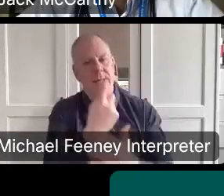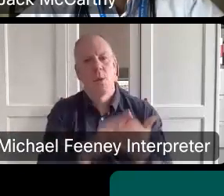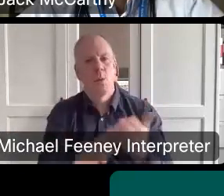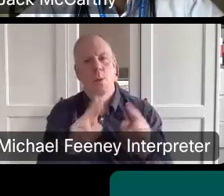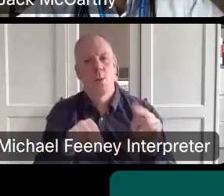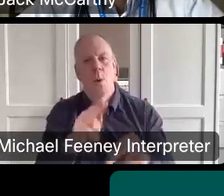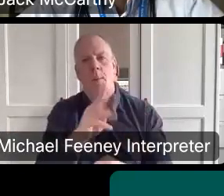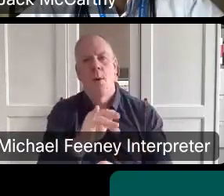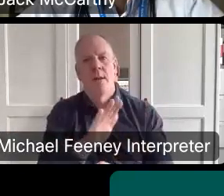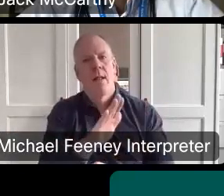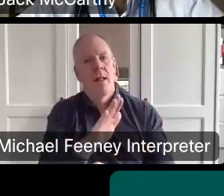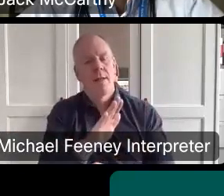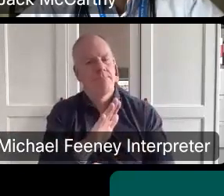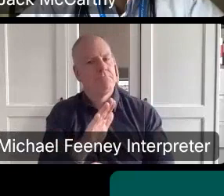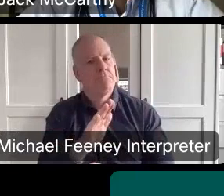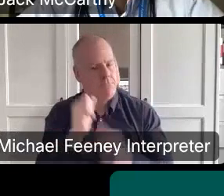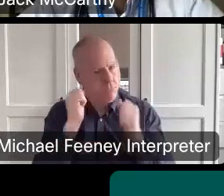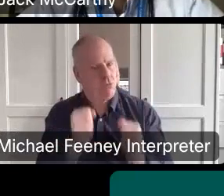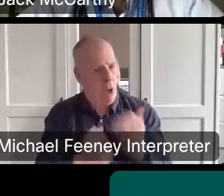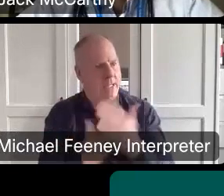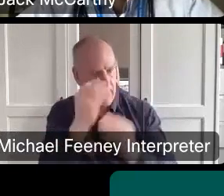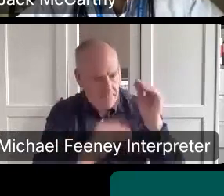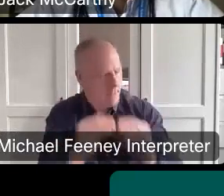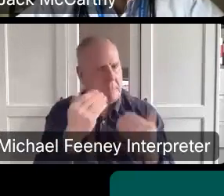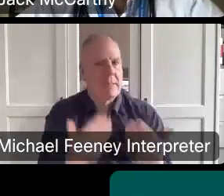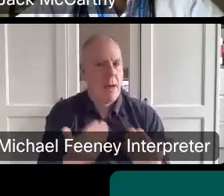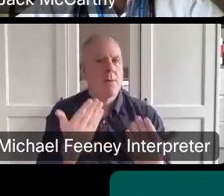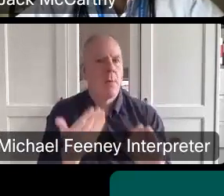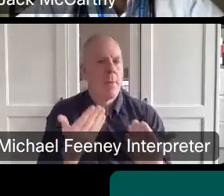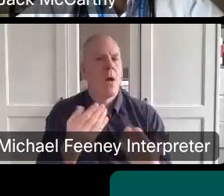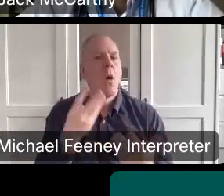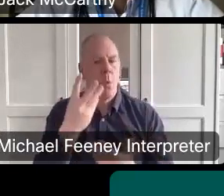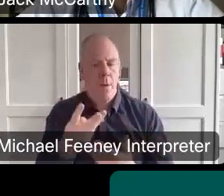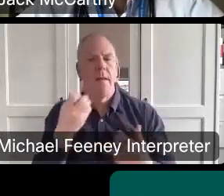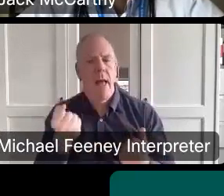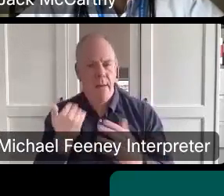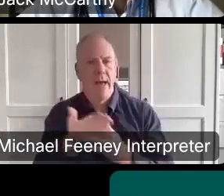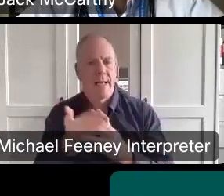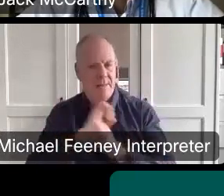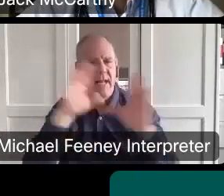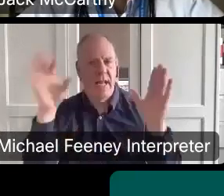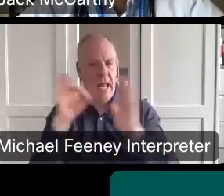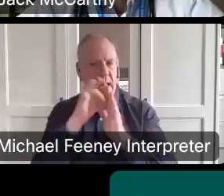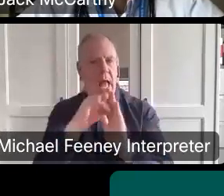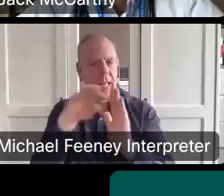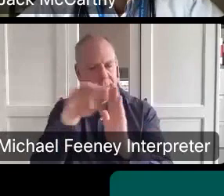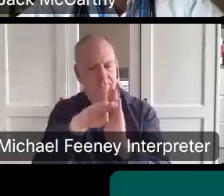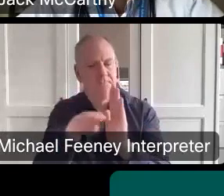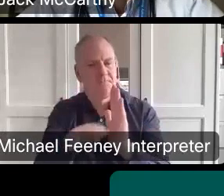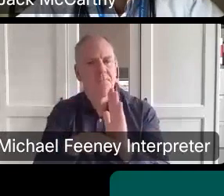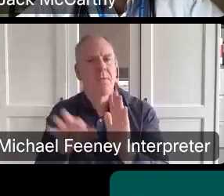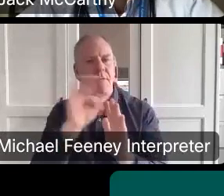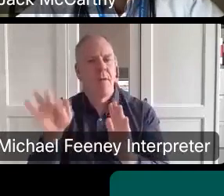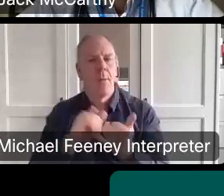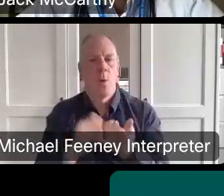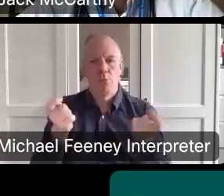portal. They are very active in that development phase at the moment, so there will absolutely be clear guidance from the